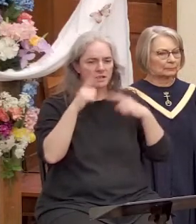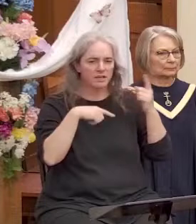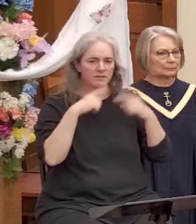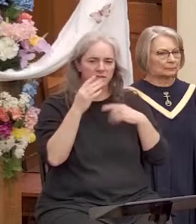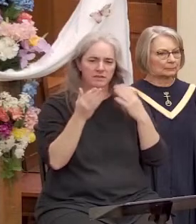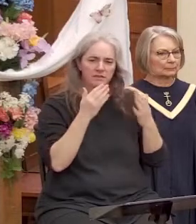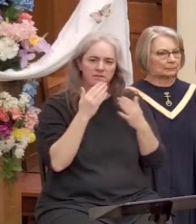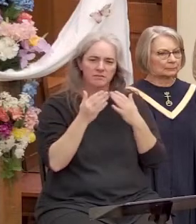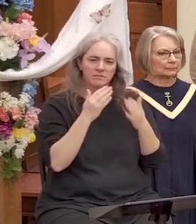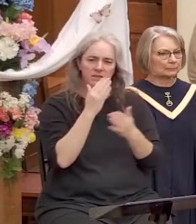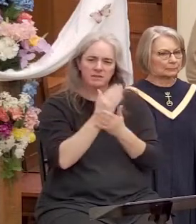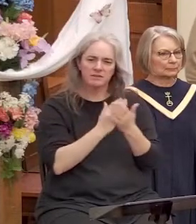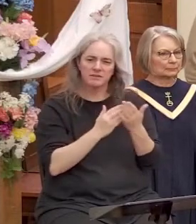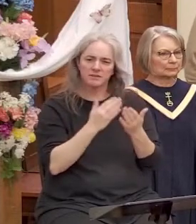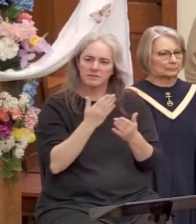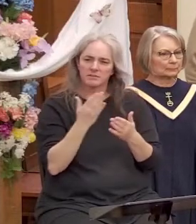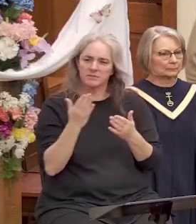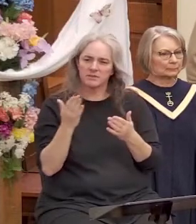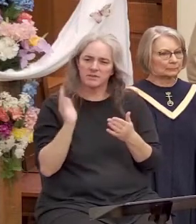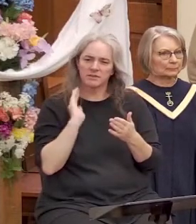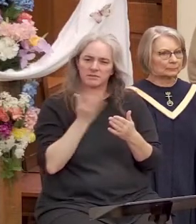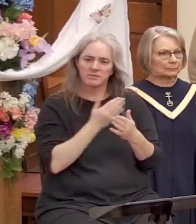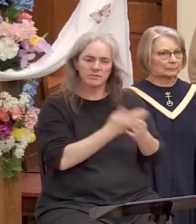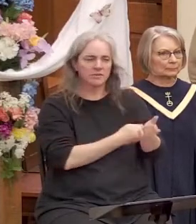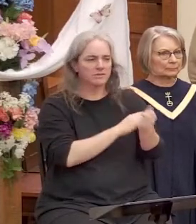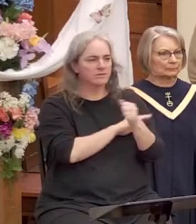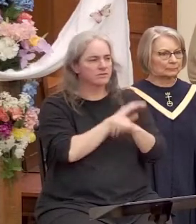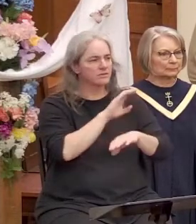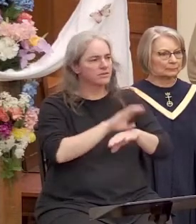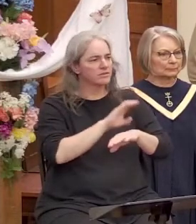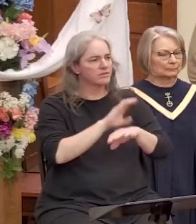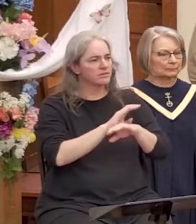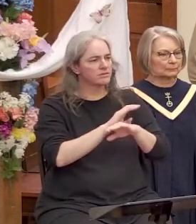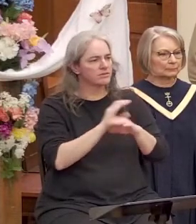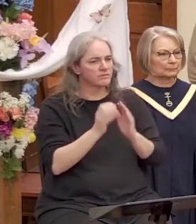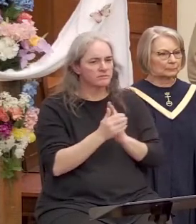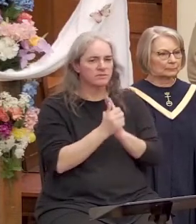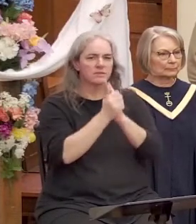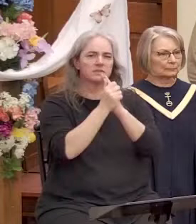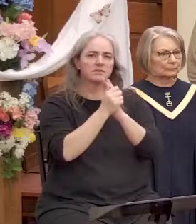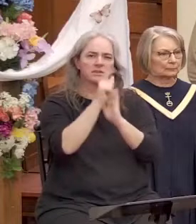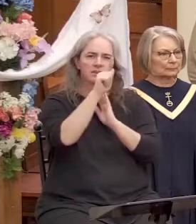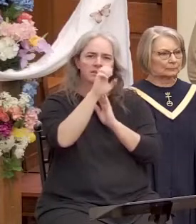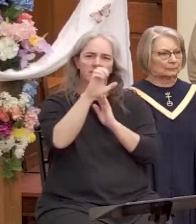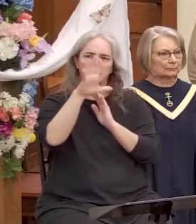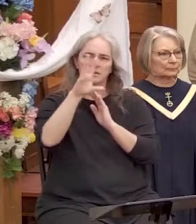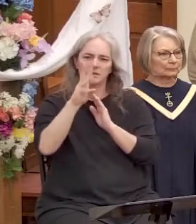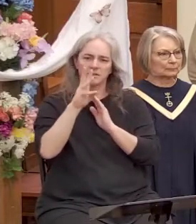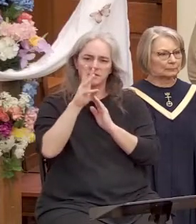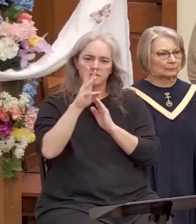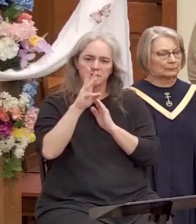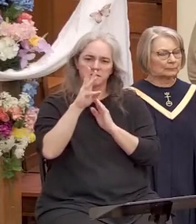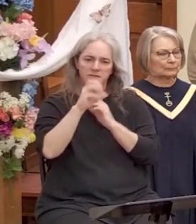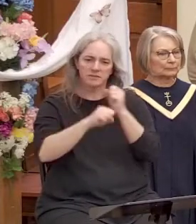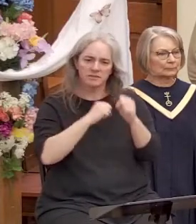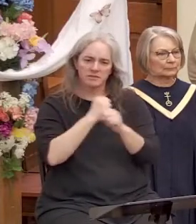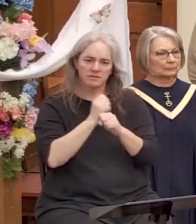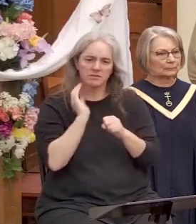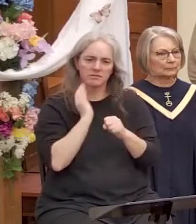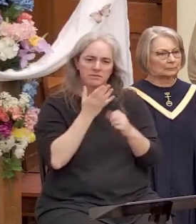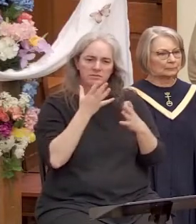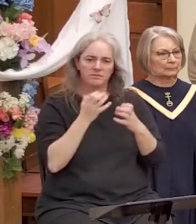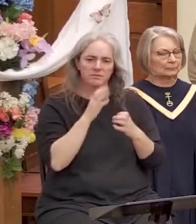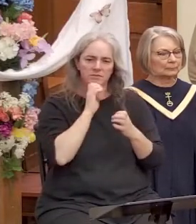maybe there are some things here. Although we're a very strong church, we've been successful 156 years. We want to be successful for another